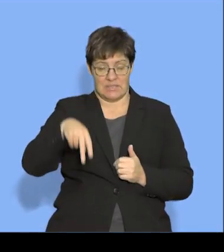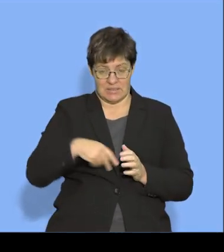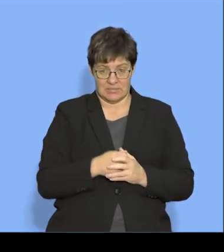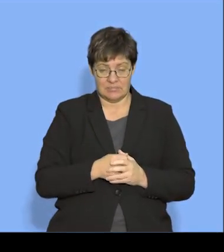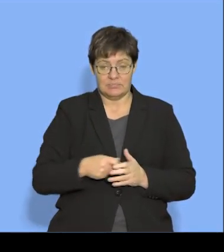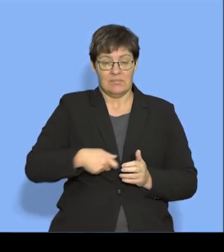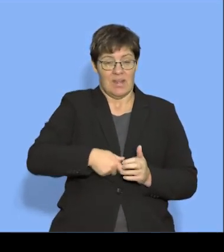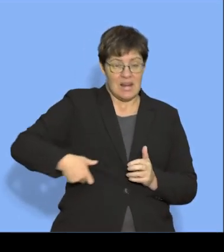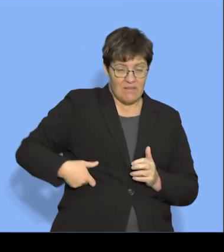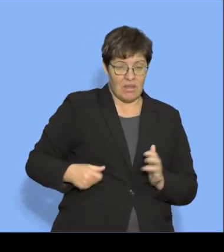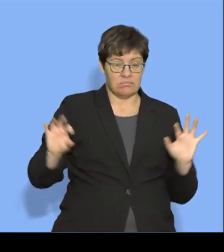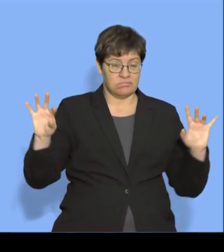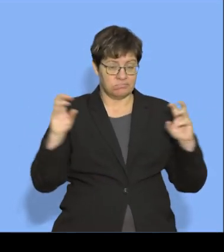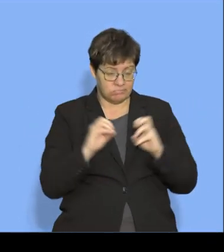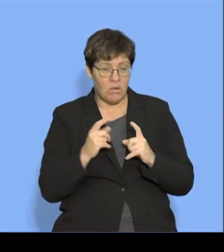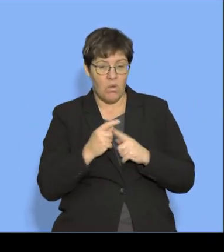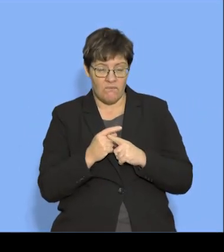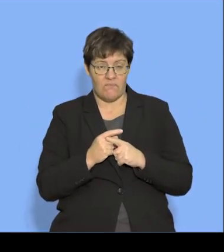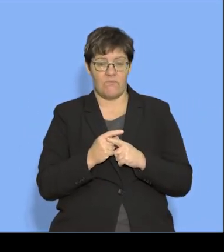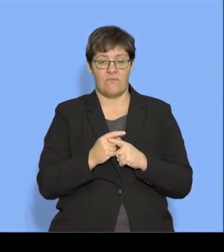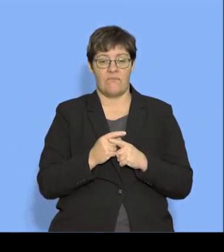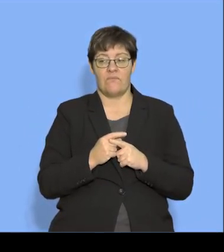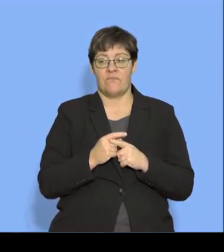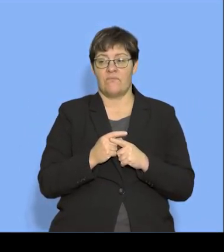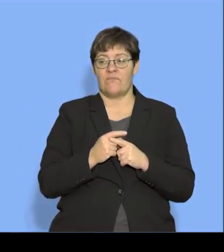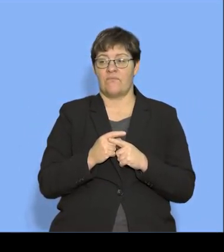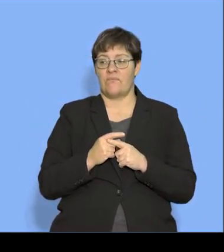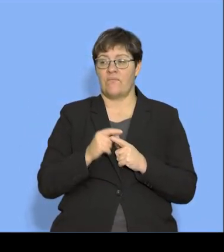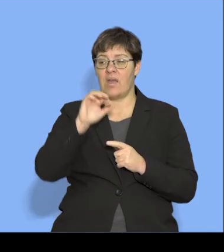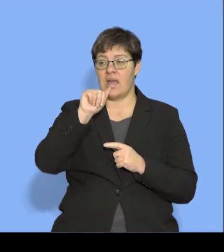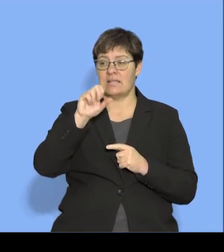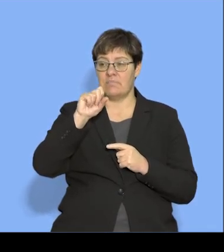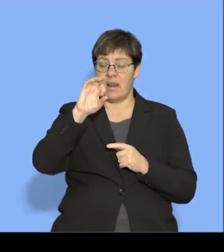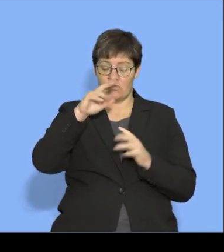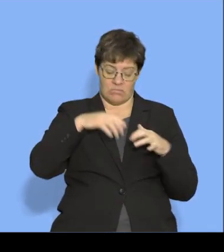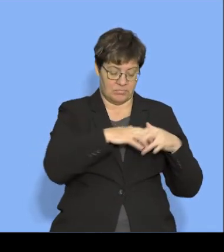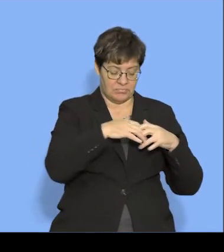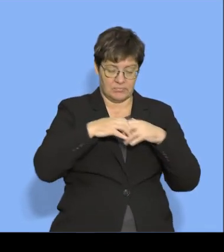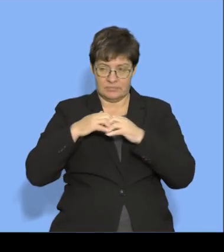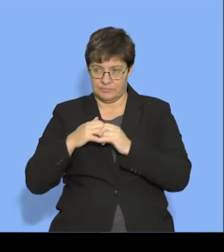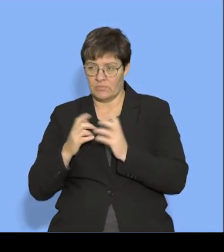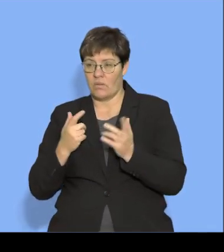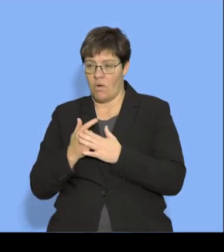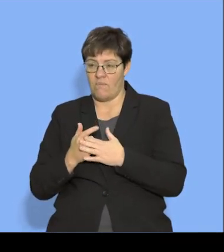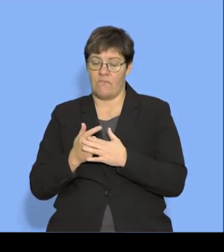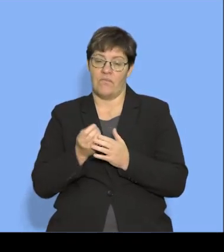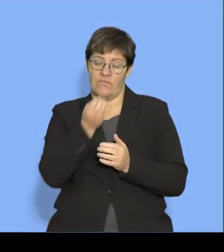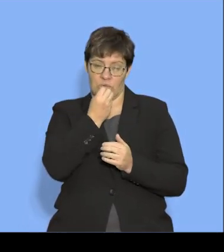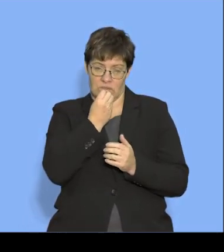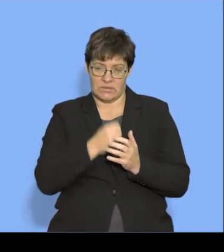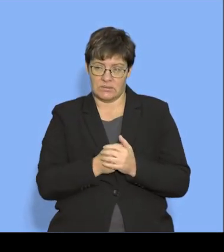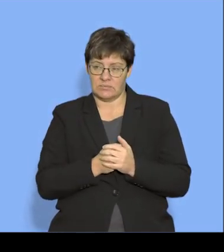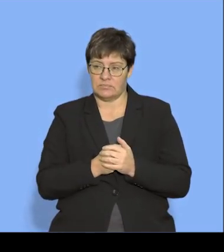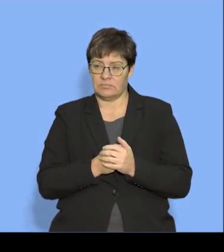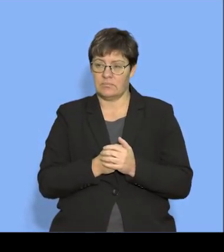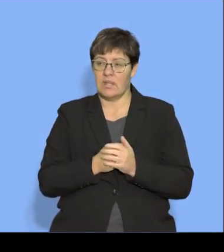The liver plays a vital role in the assimilation of nutrients, guys. The liver is responsible for the metabolism of